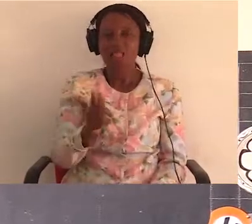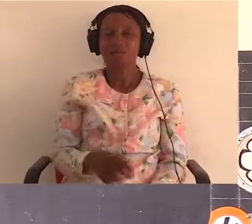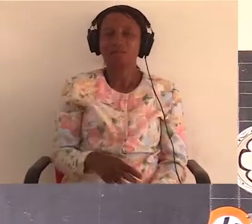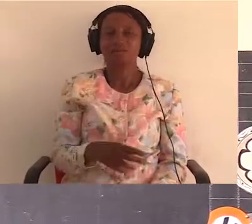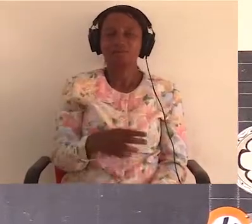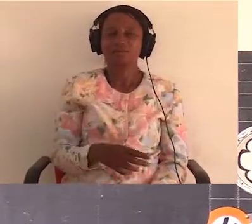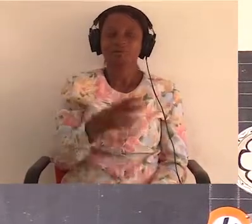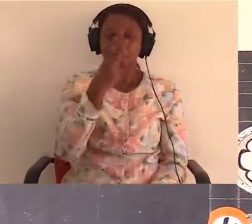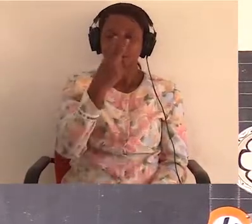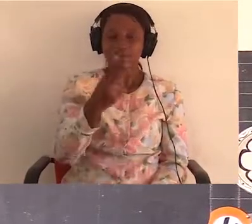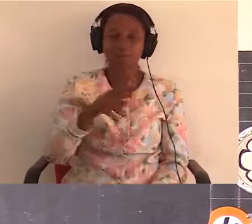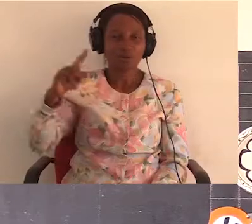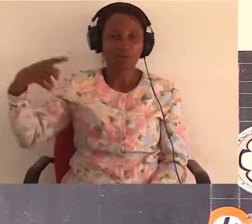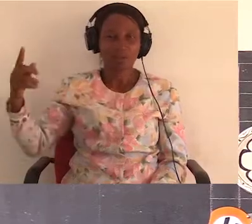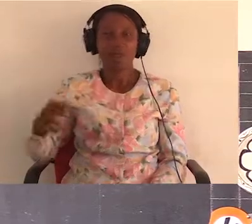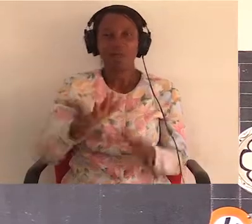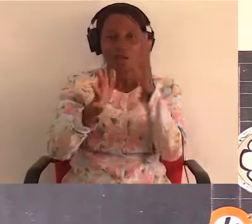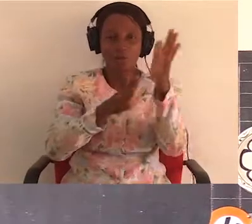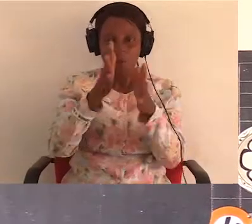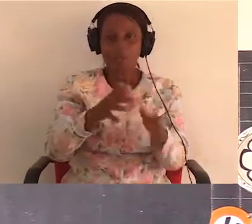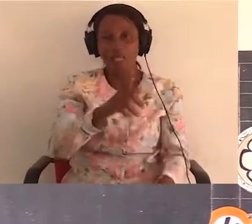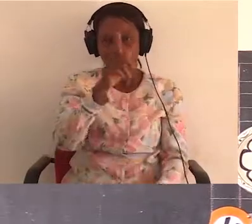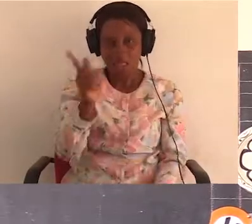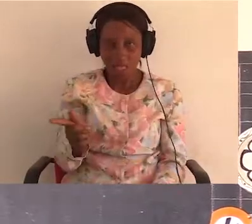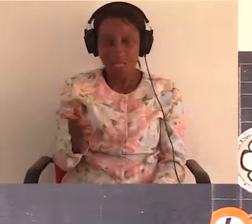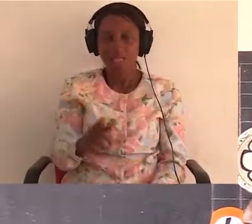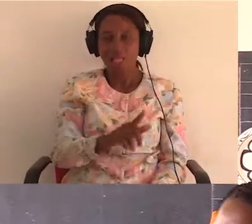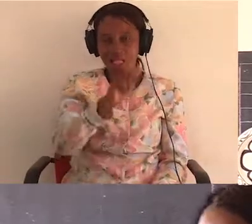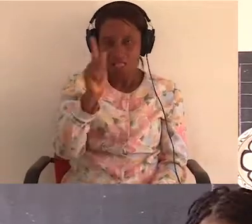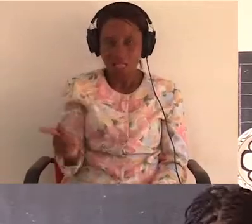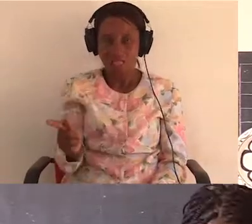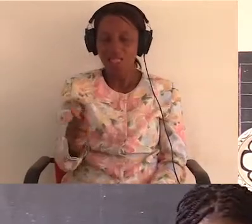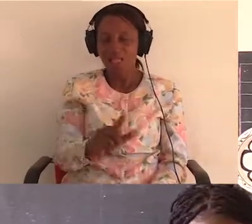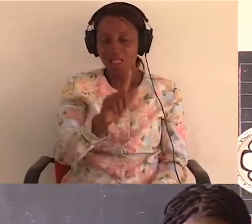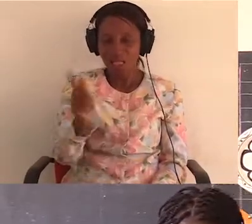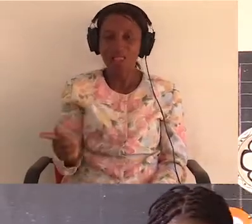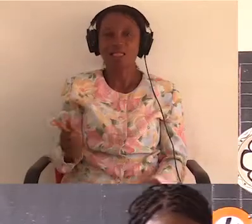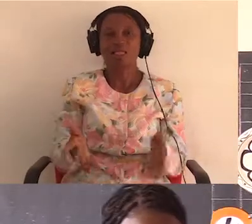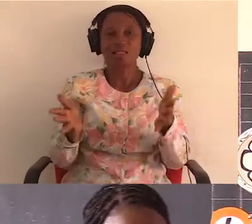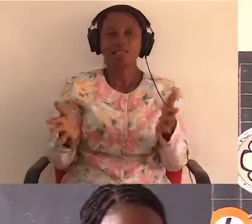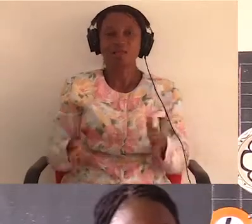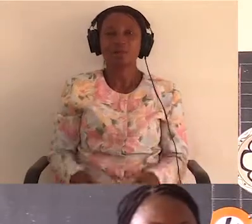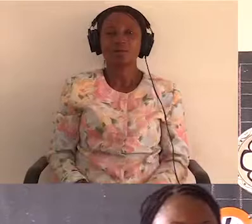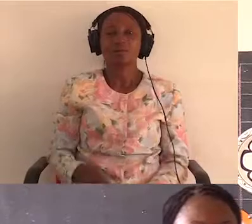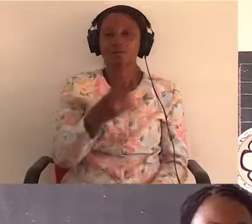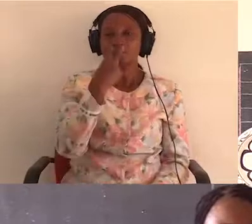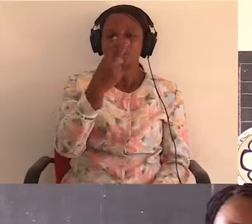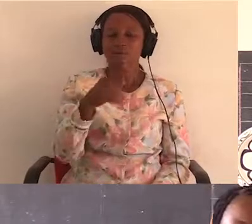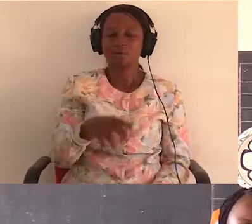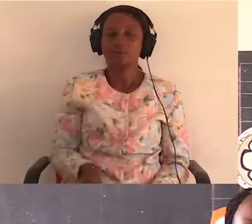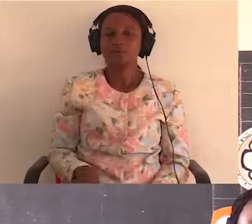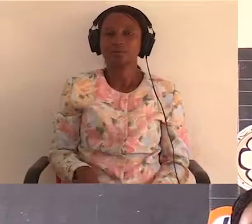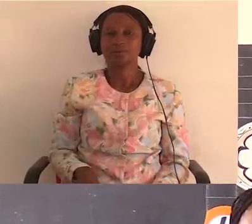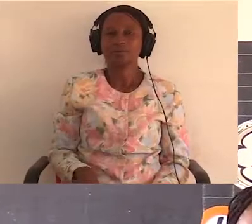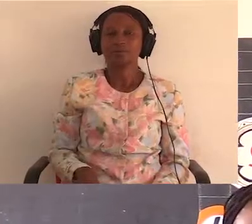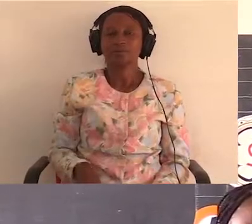sound. You said g. Very good. G. Now, look at this.